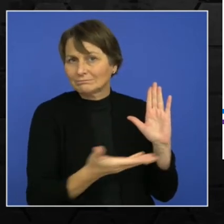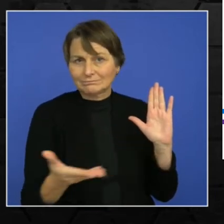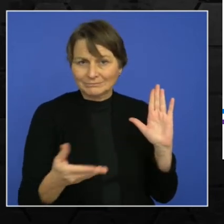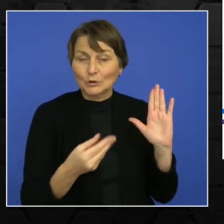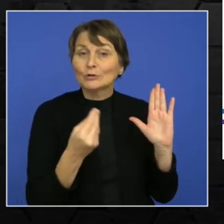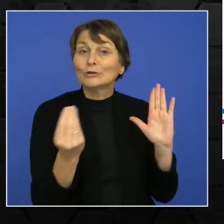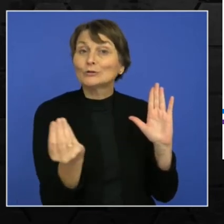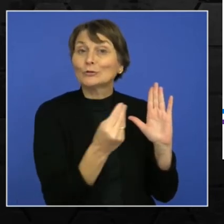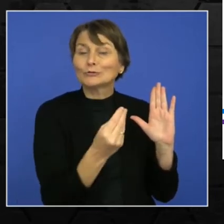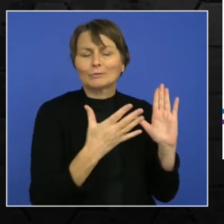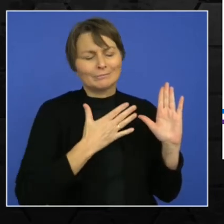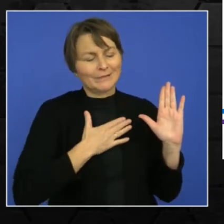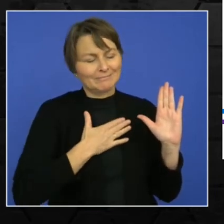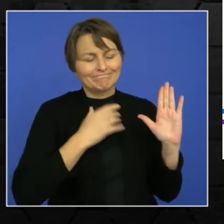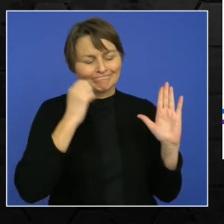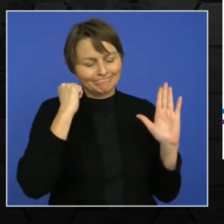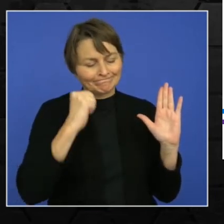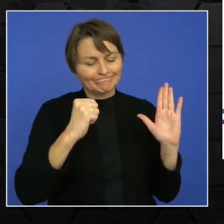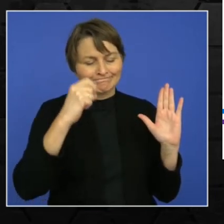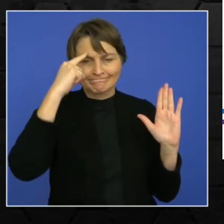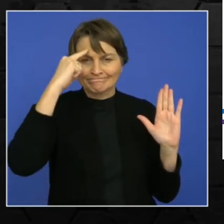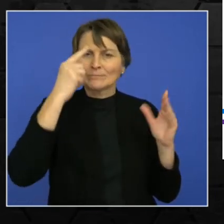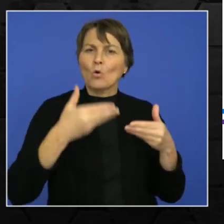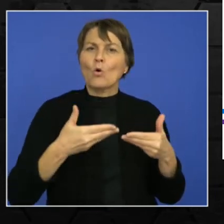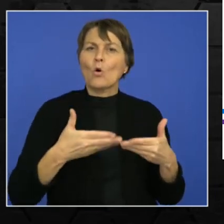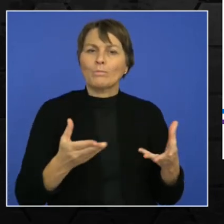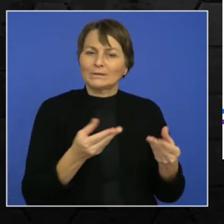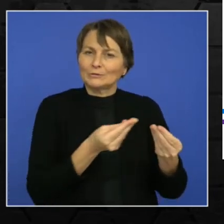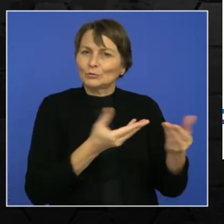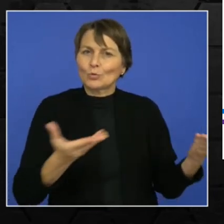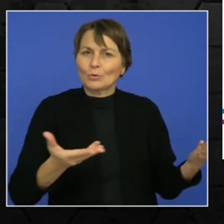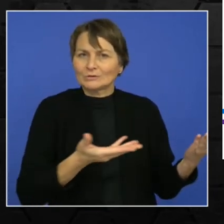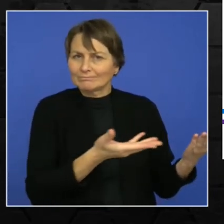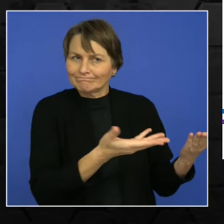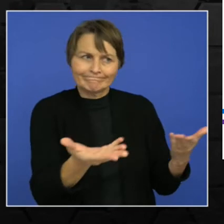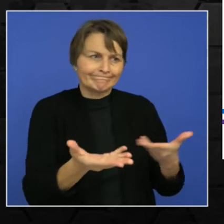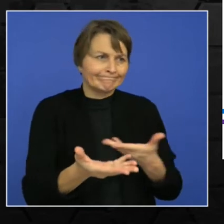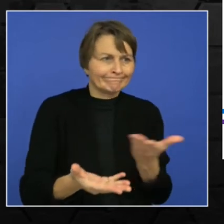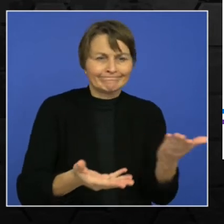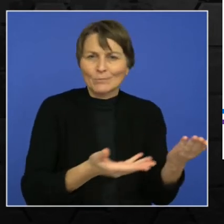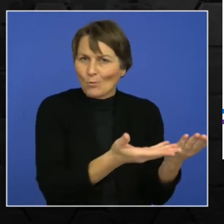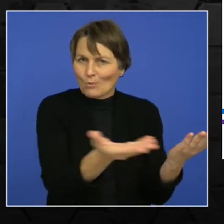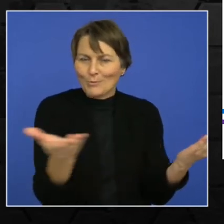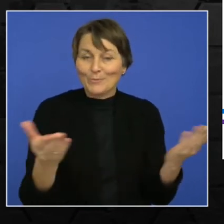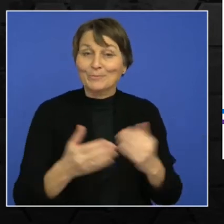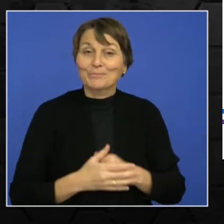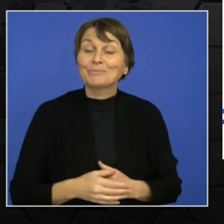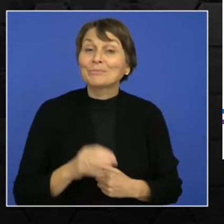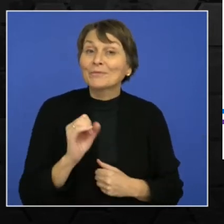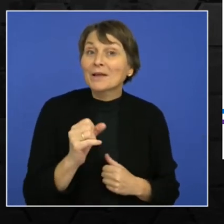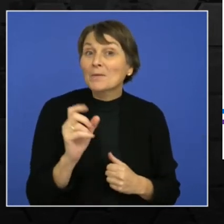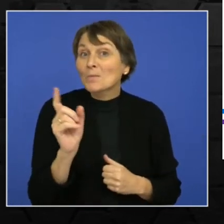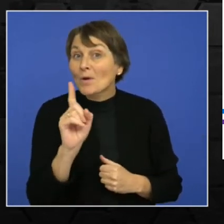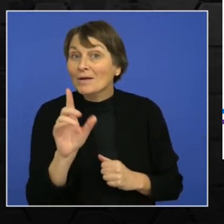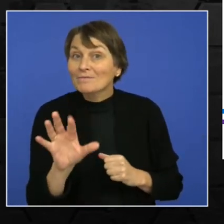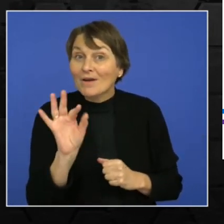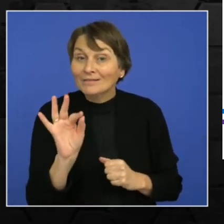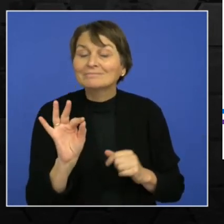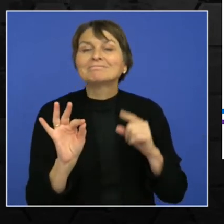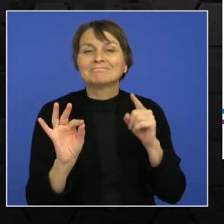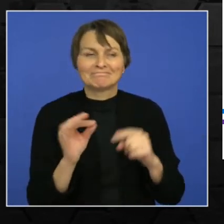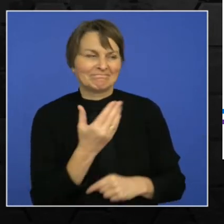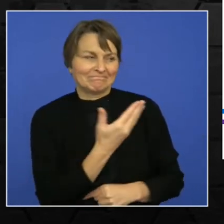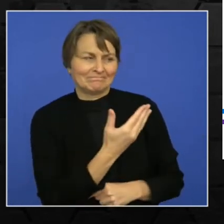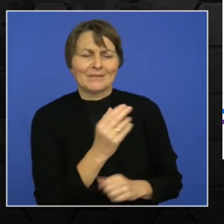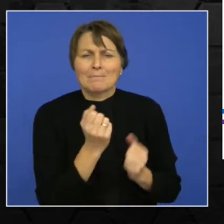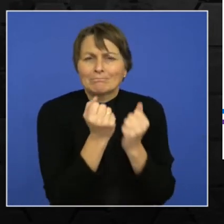source world, and I've been committed to open source as well. And you can find a lot of resources related to NLP and